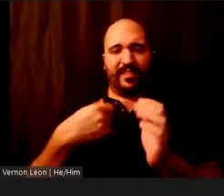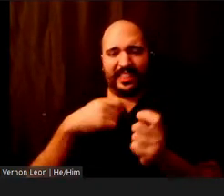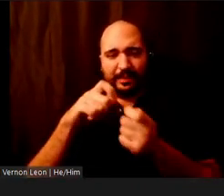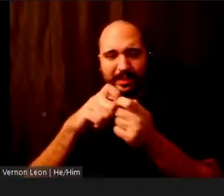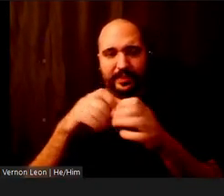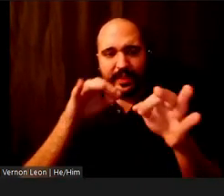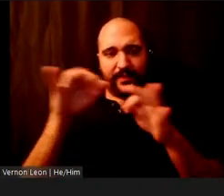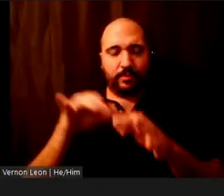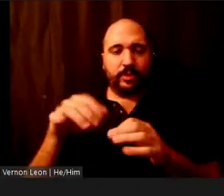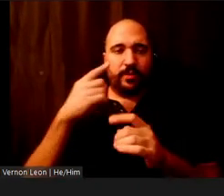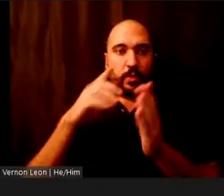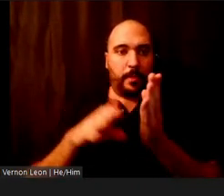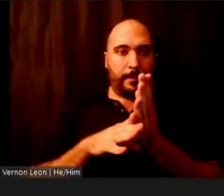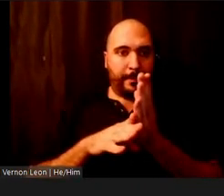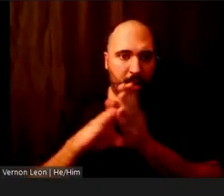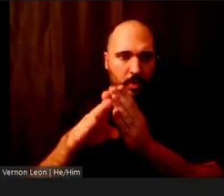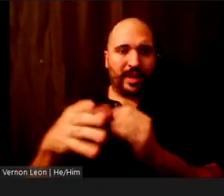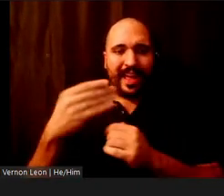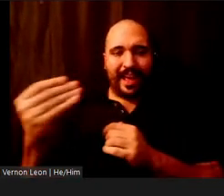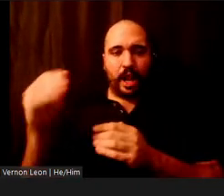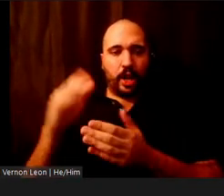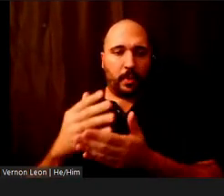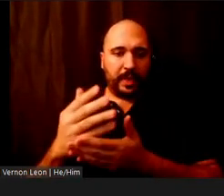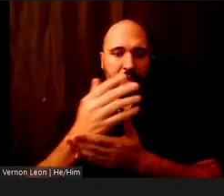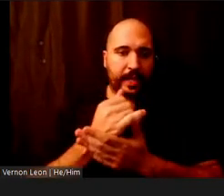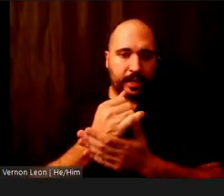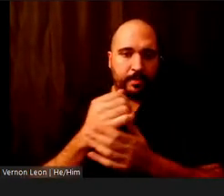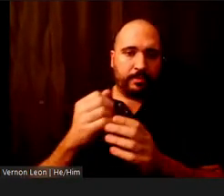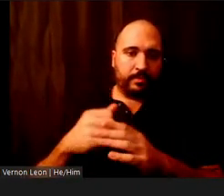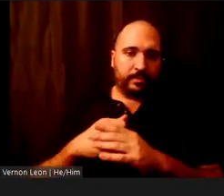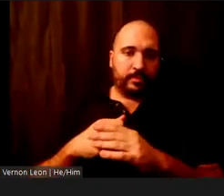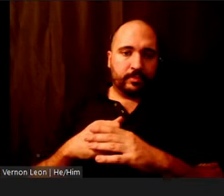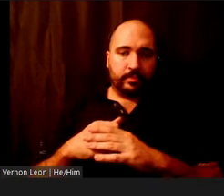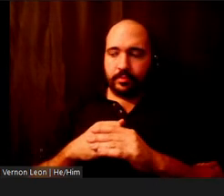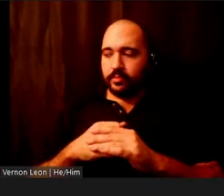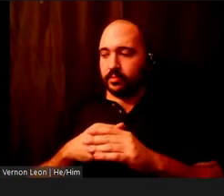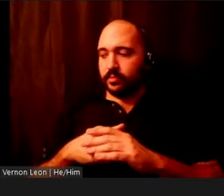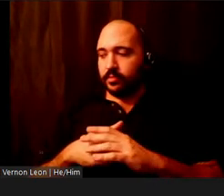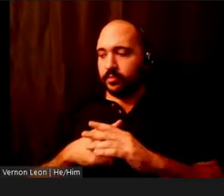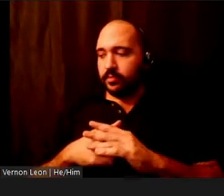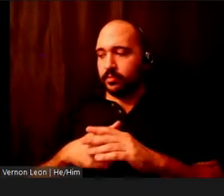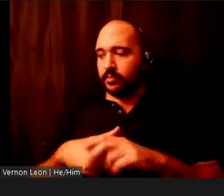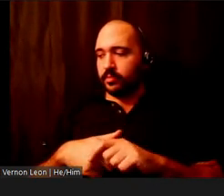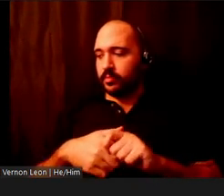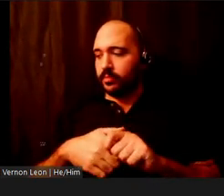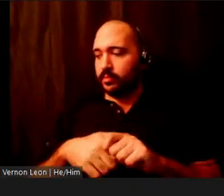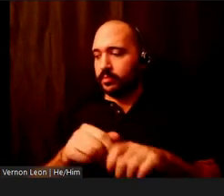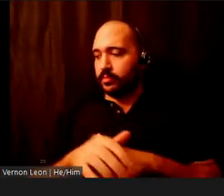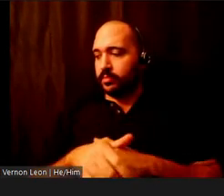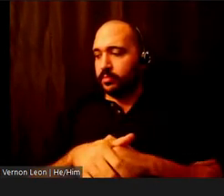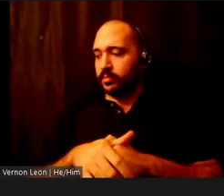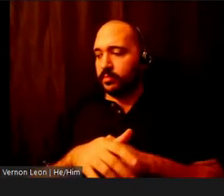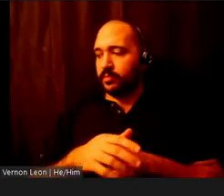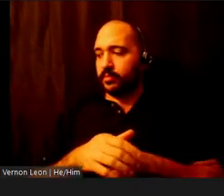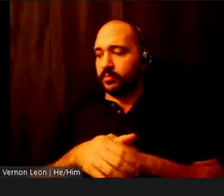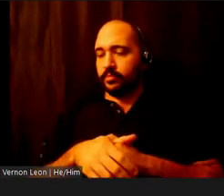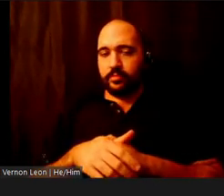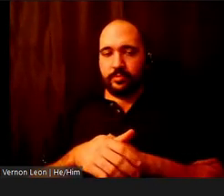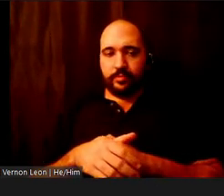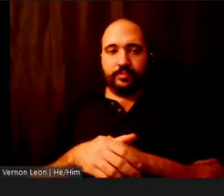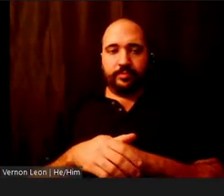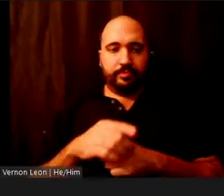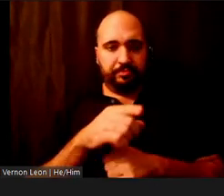minority is defined by U.S. of Transportation and the Federal Highway Administration as a person who identifies as Black, Hispanic or Latino,